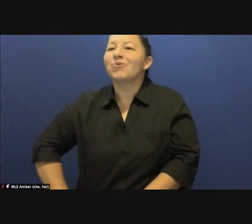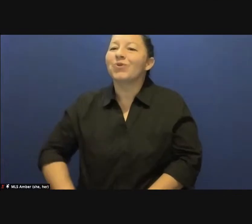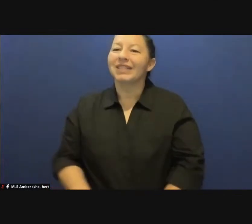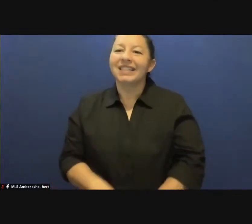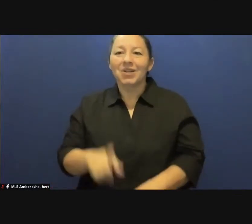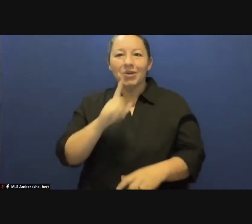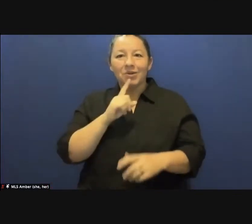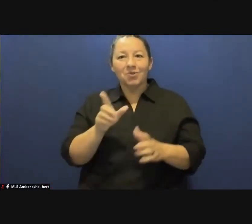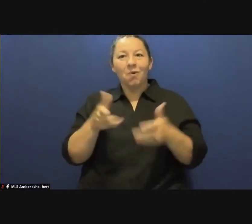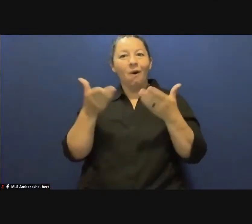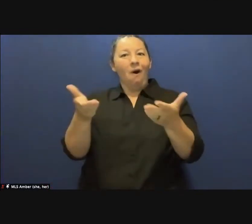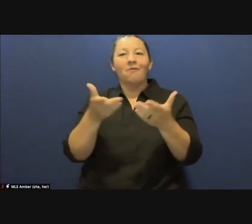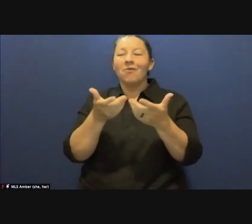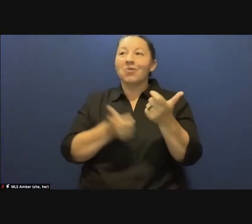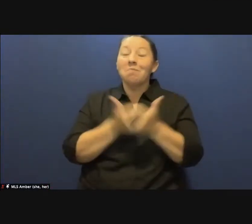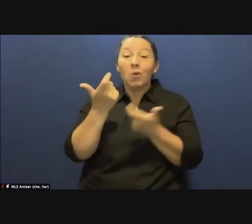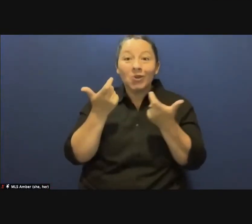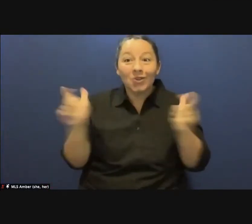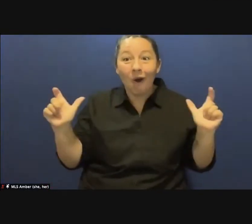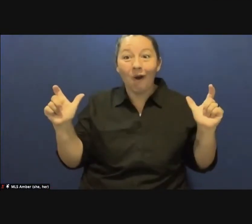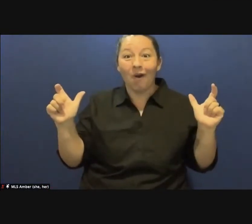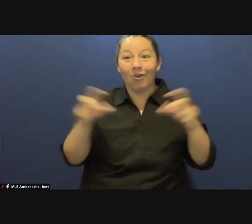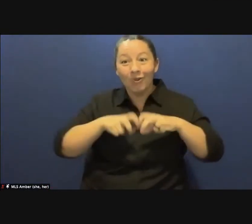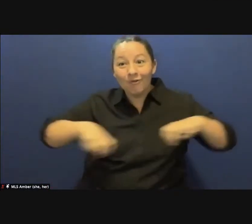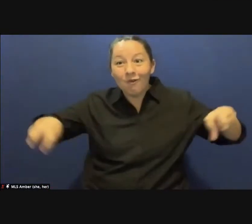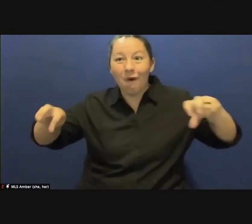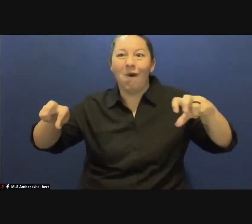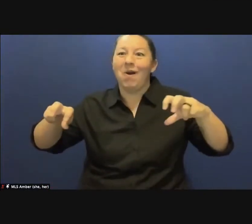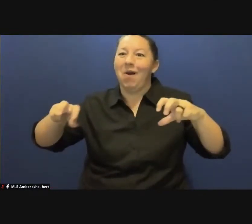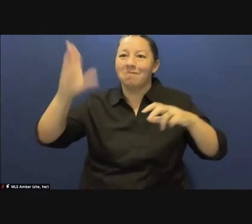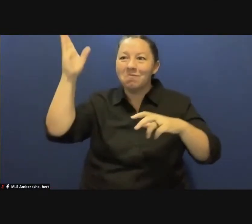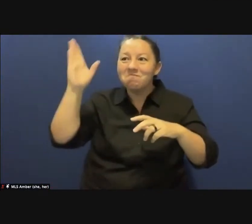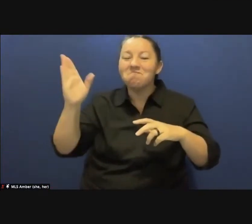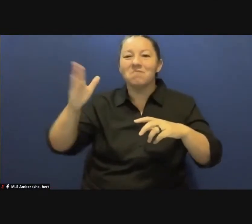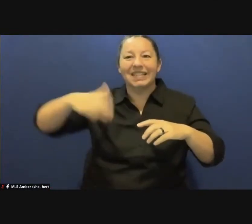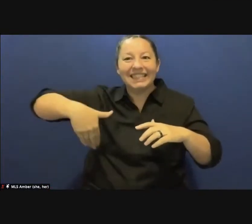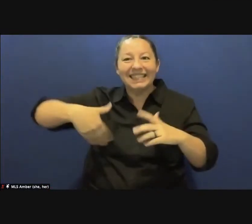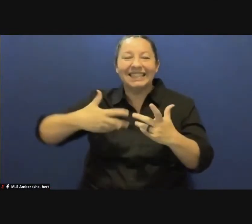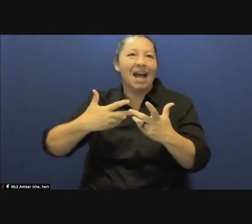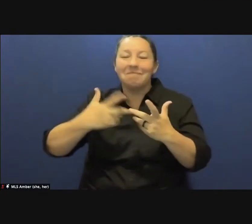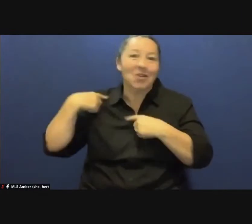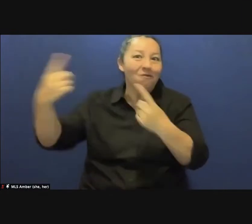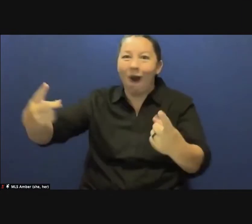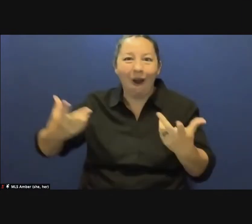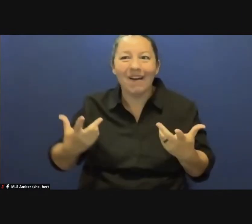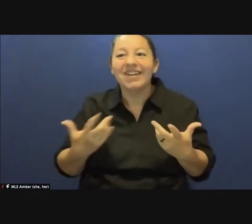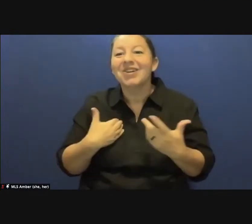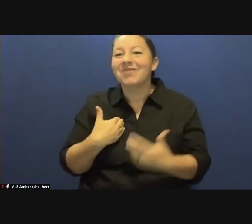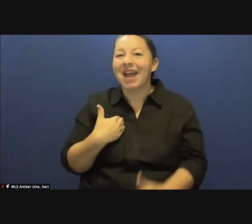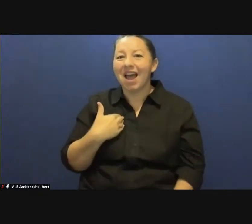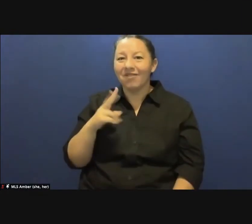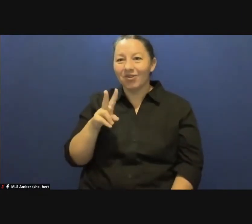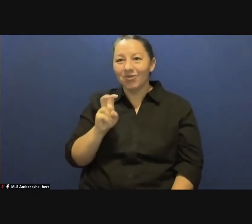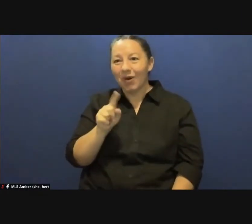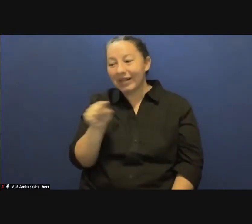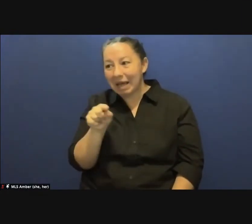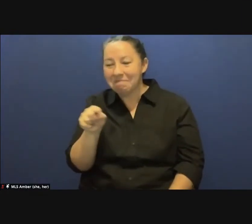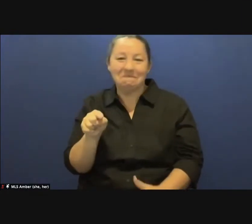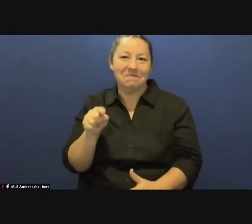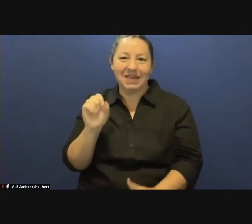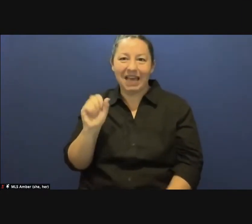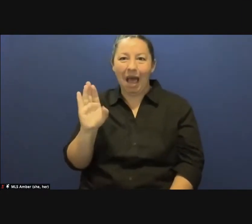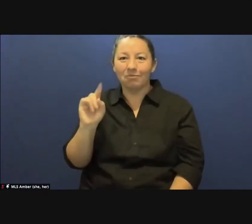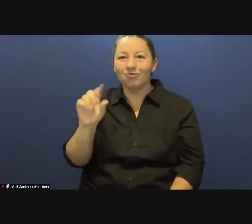yet. We have a record number of abstracts. We got 250 abstracts, which was half again as much as our